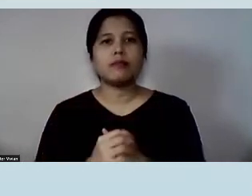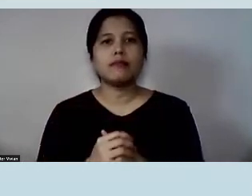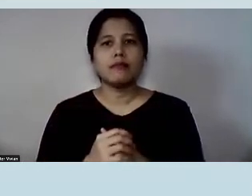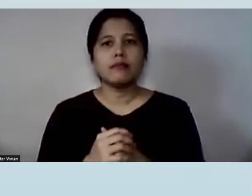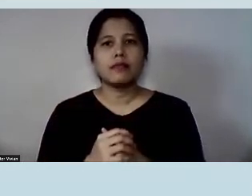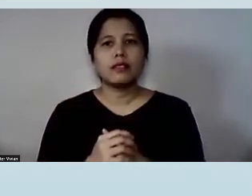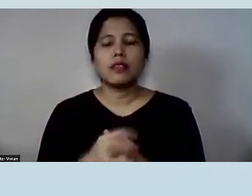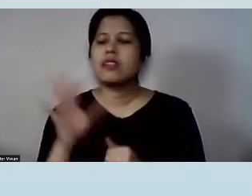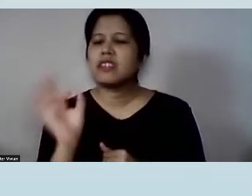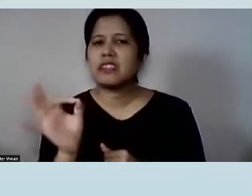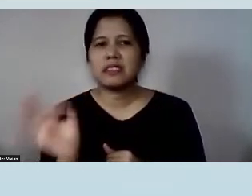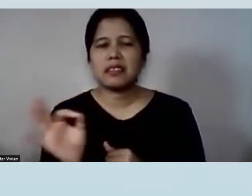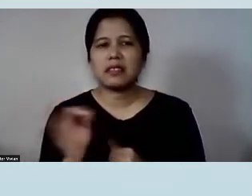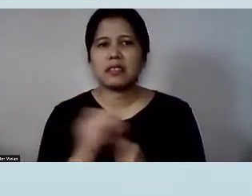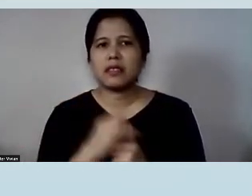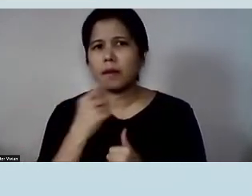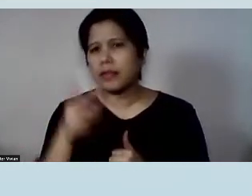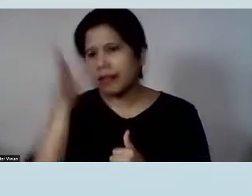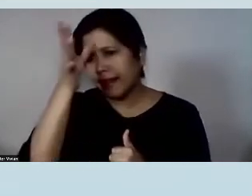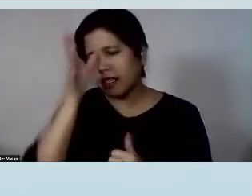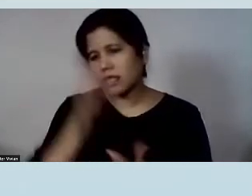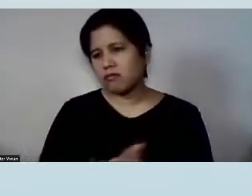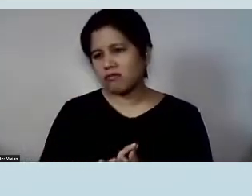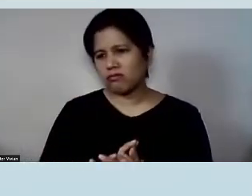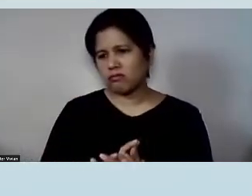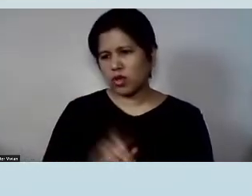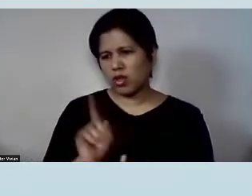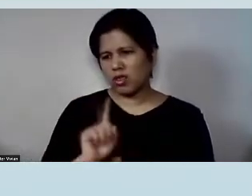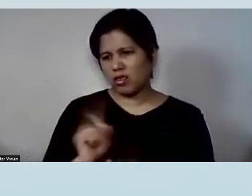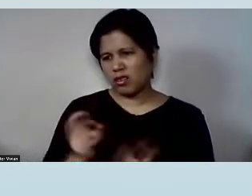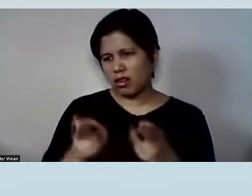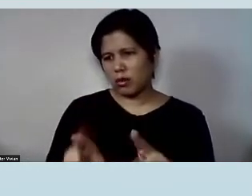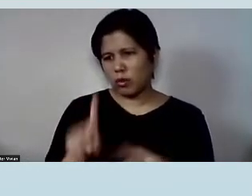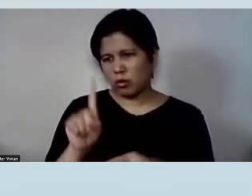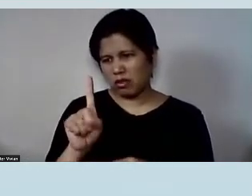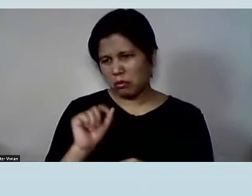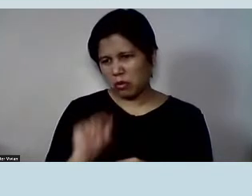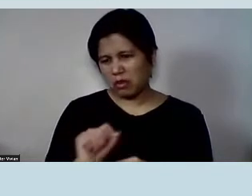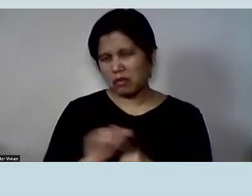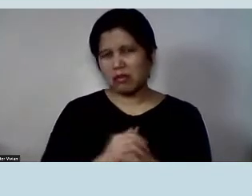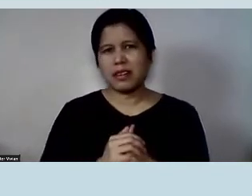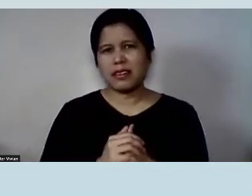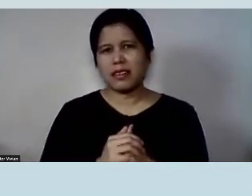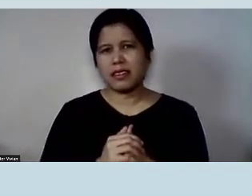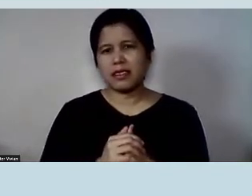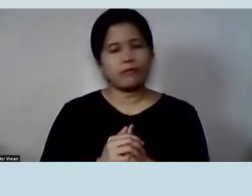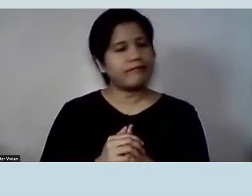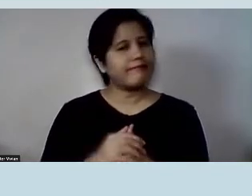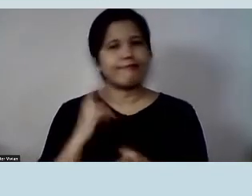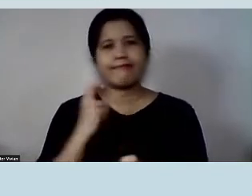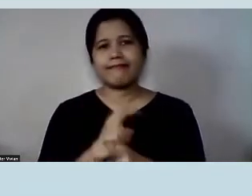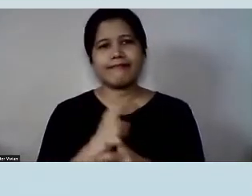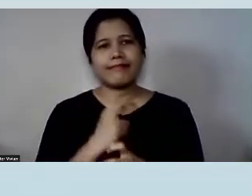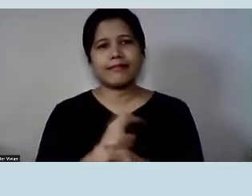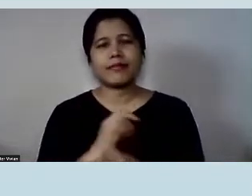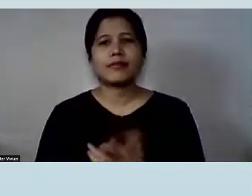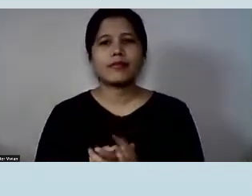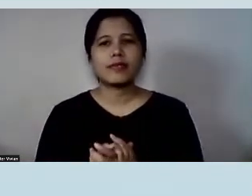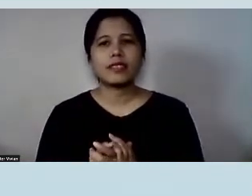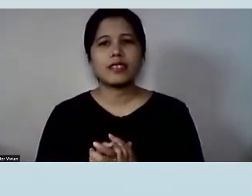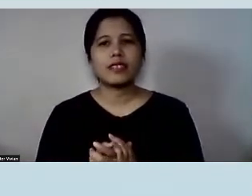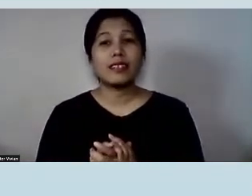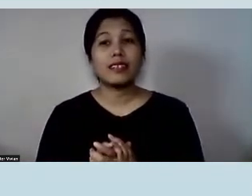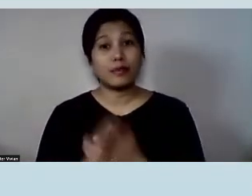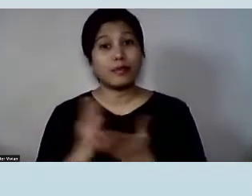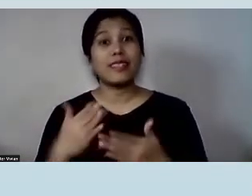ng 99. Ang sabi ng tatay, anong nangyari sa 1 point? Ba't di ka naka 100? Di ba? That's really not fair. Ako, tuwan-tuwa ako